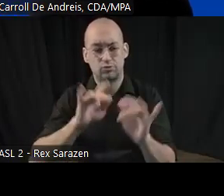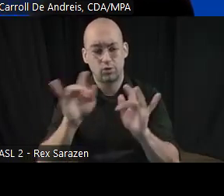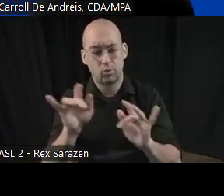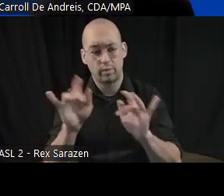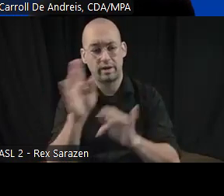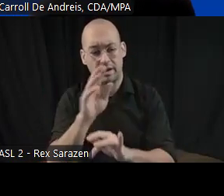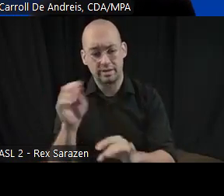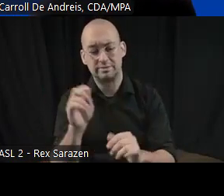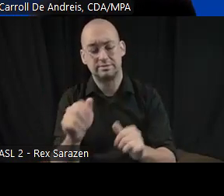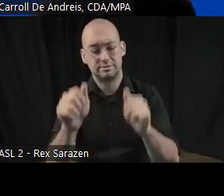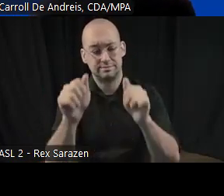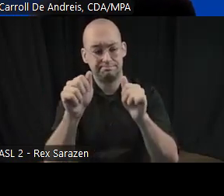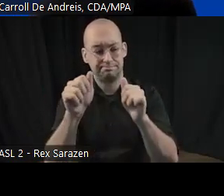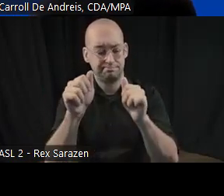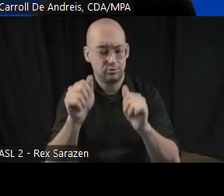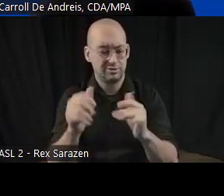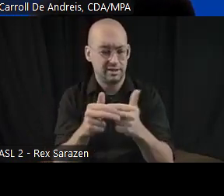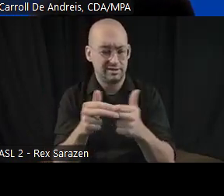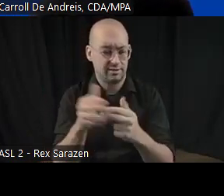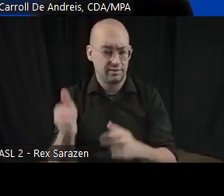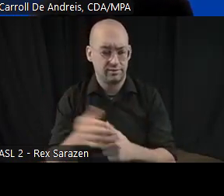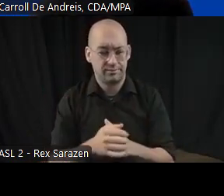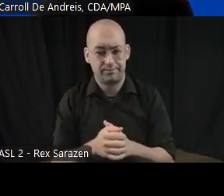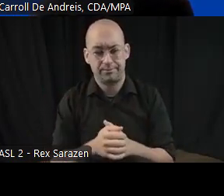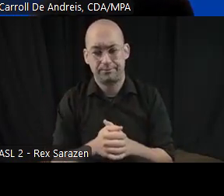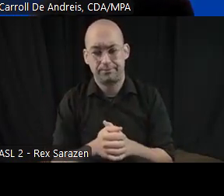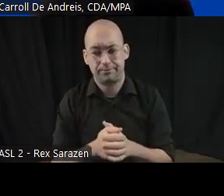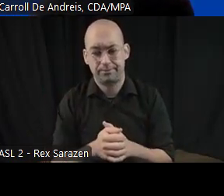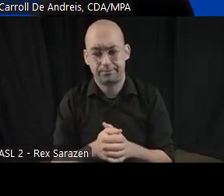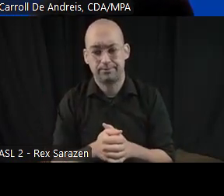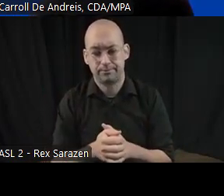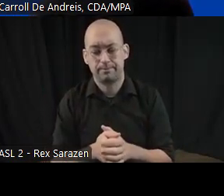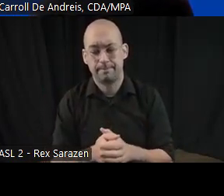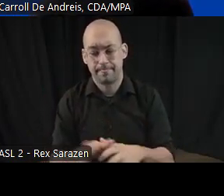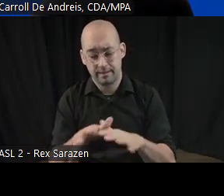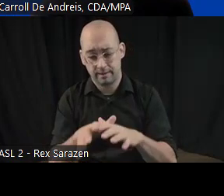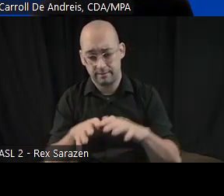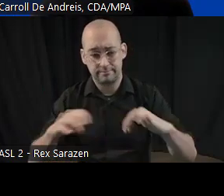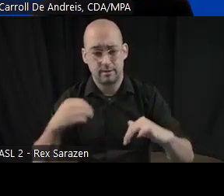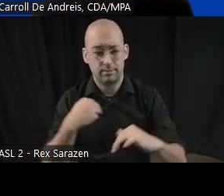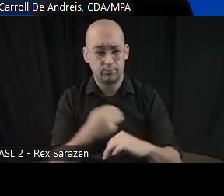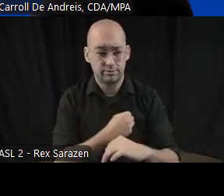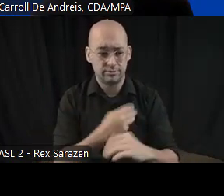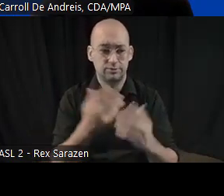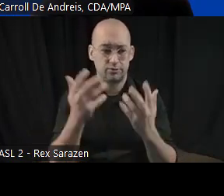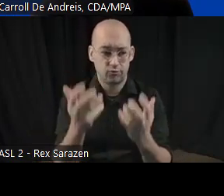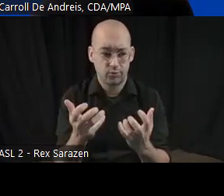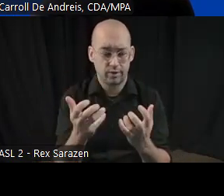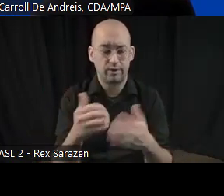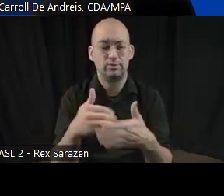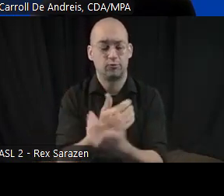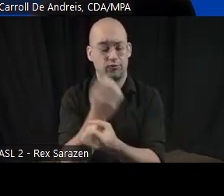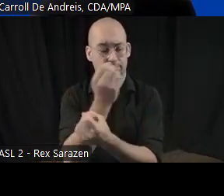slides there for you to reference. And again, committee members, if you get to do so, please update your name